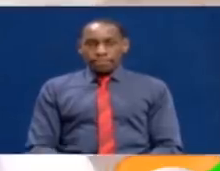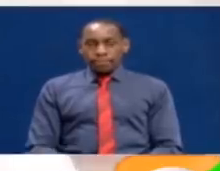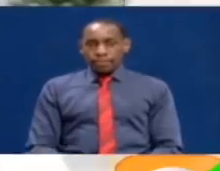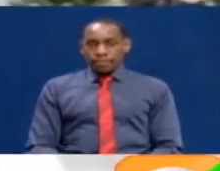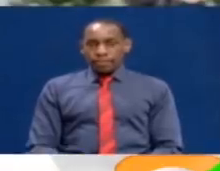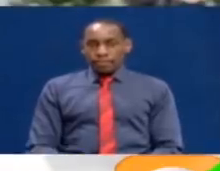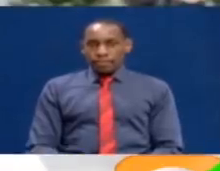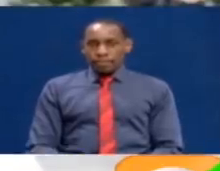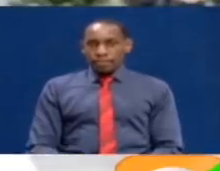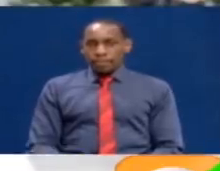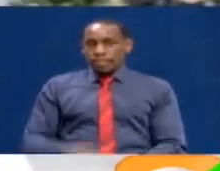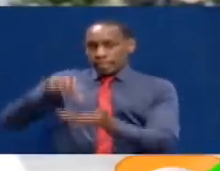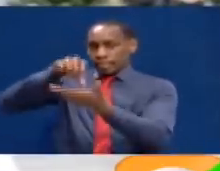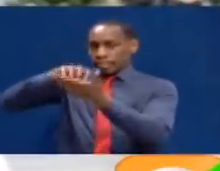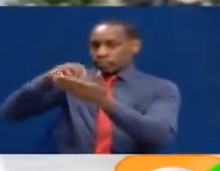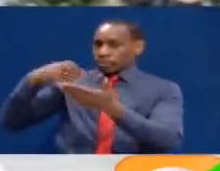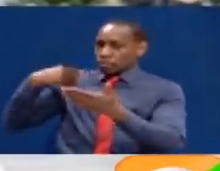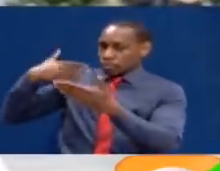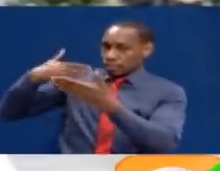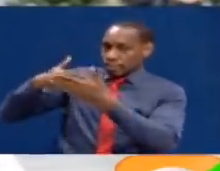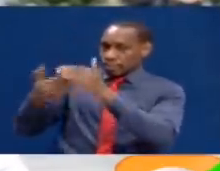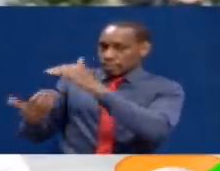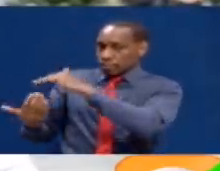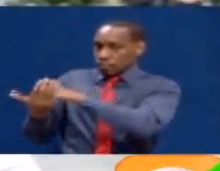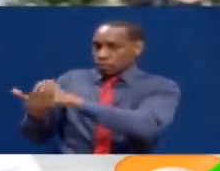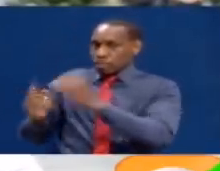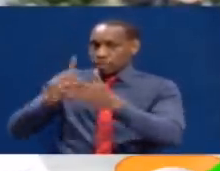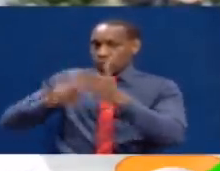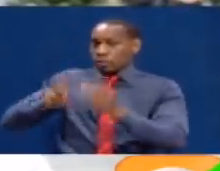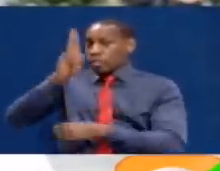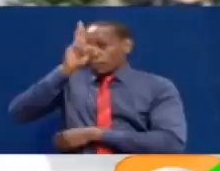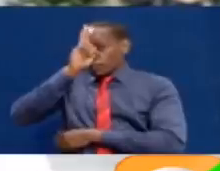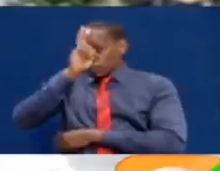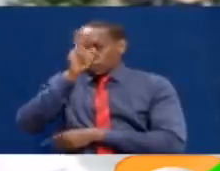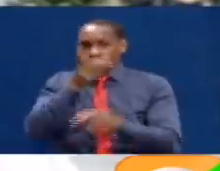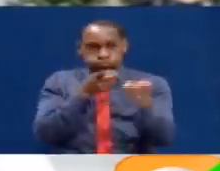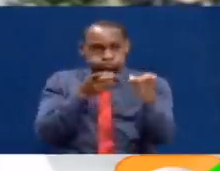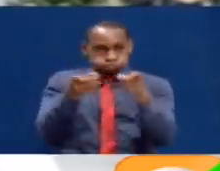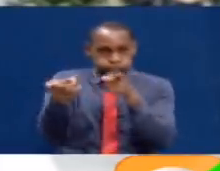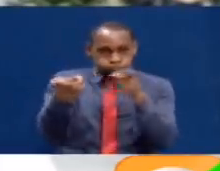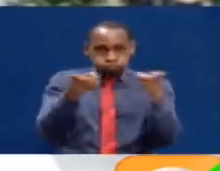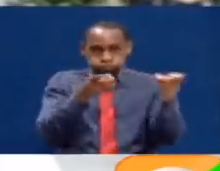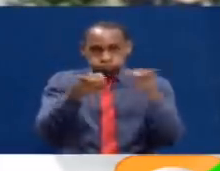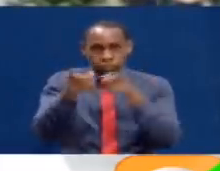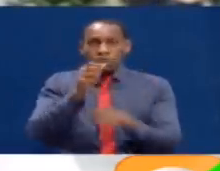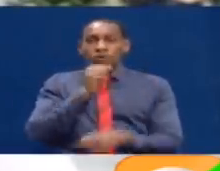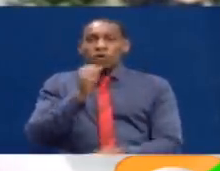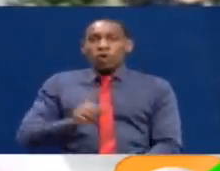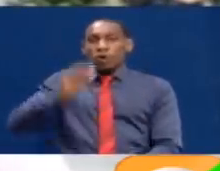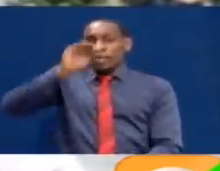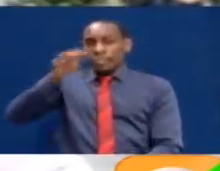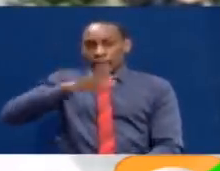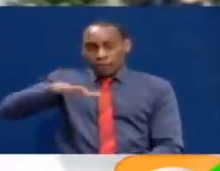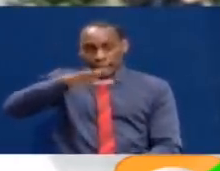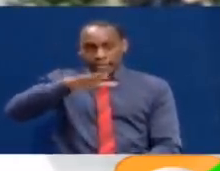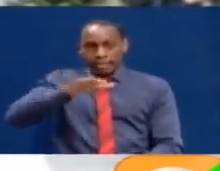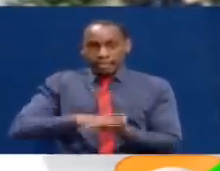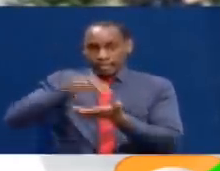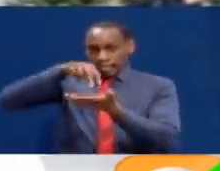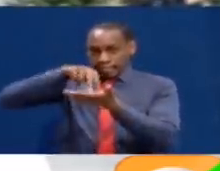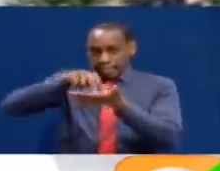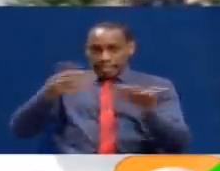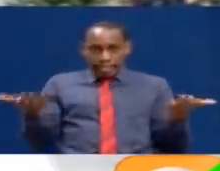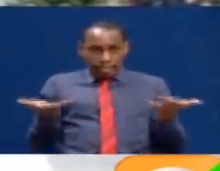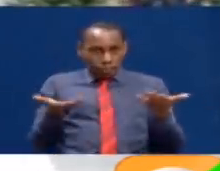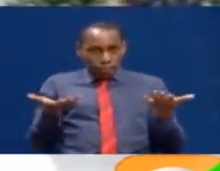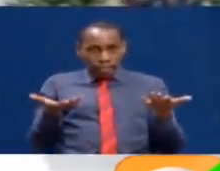Well, the situation since morning has been that the police have taken control of this Old Town area. And where we are standing